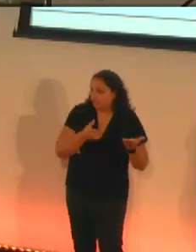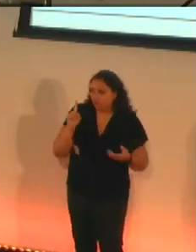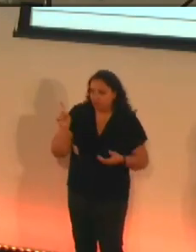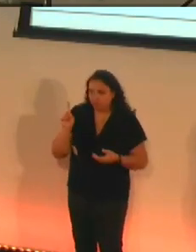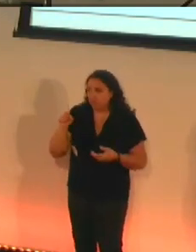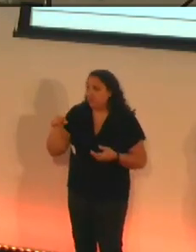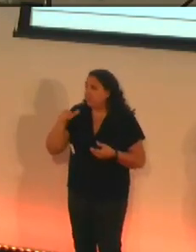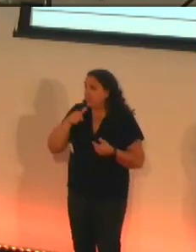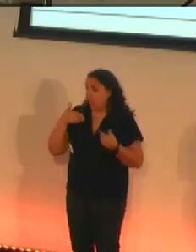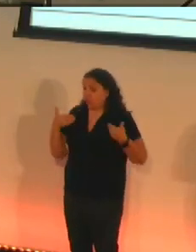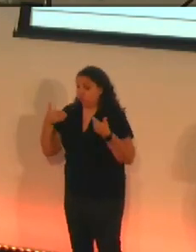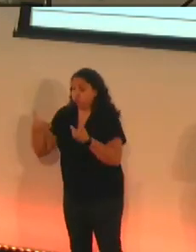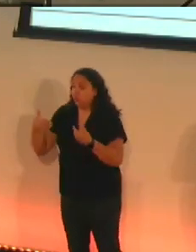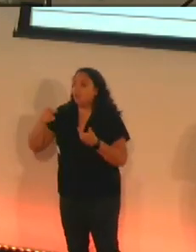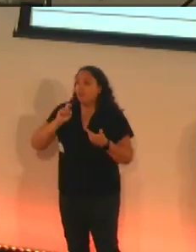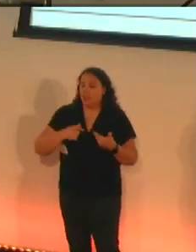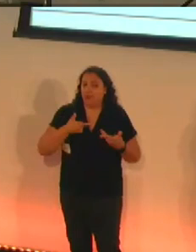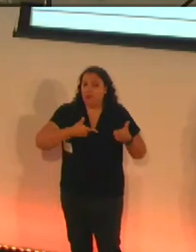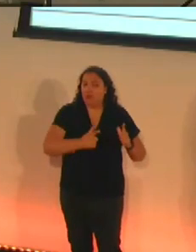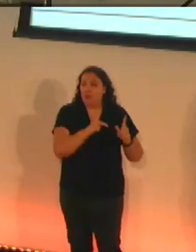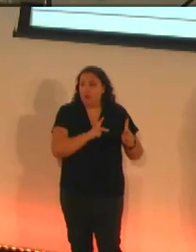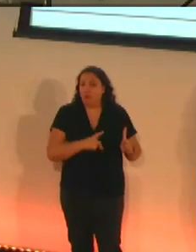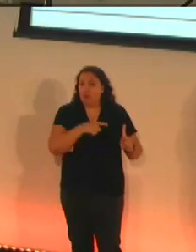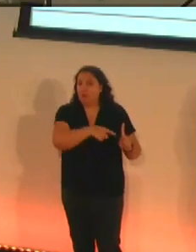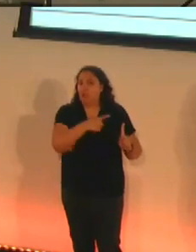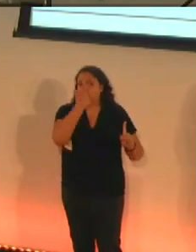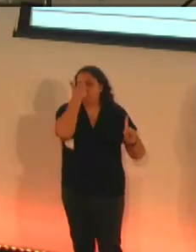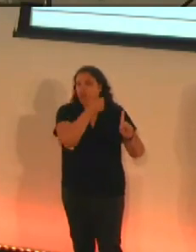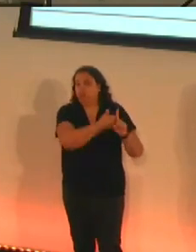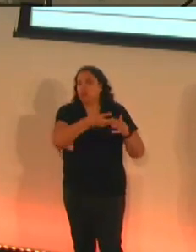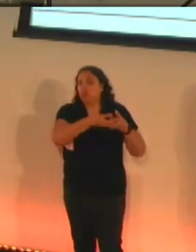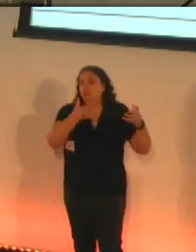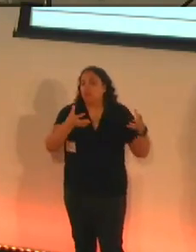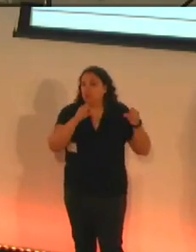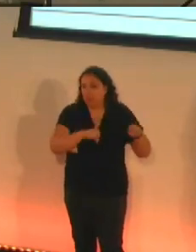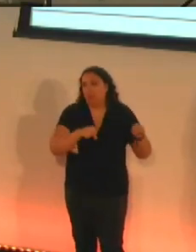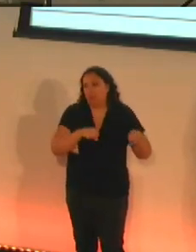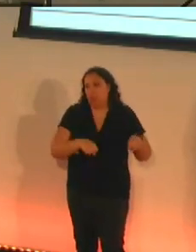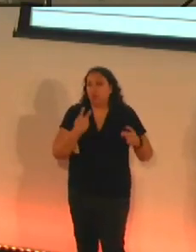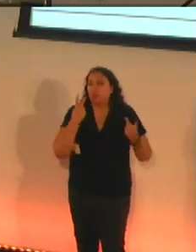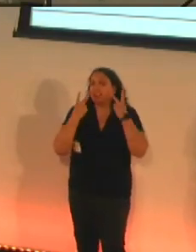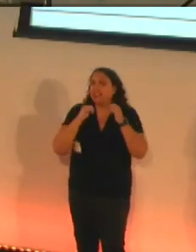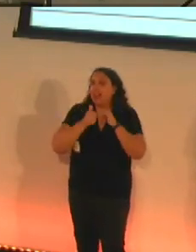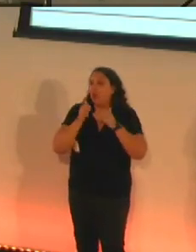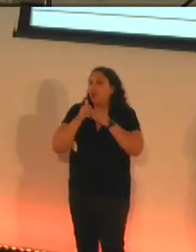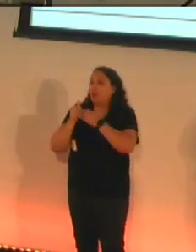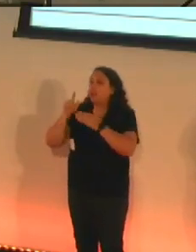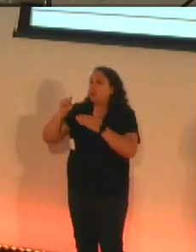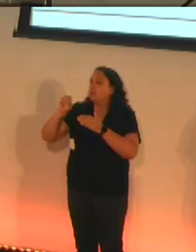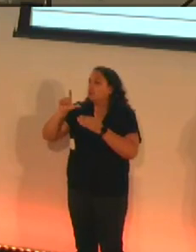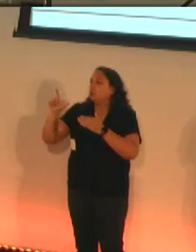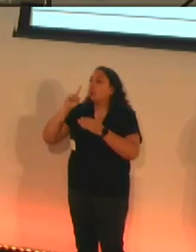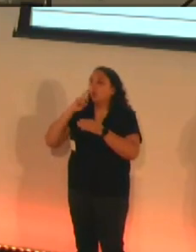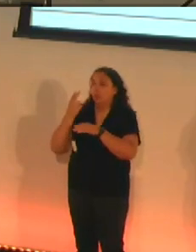specifically asked them to, and they would really give the participant as much agency as possible over the experience to see how the guide as a tool would be